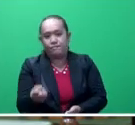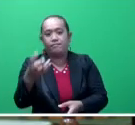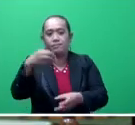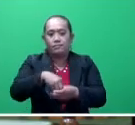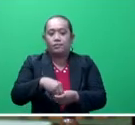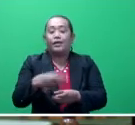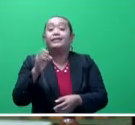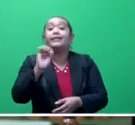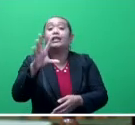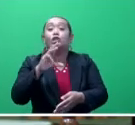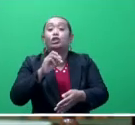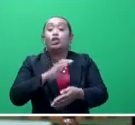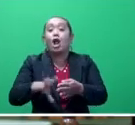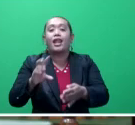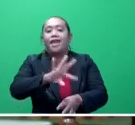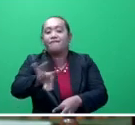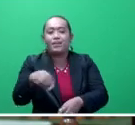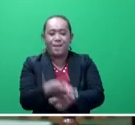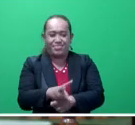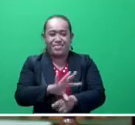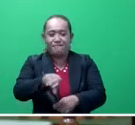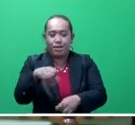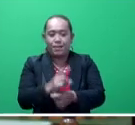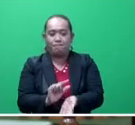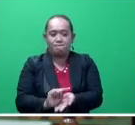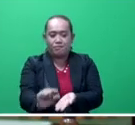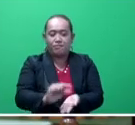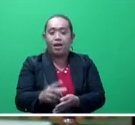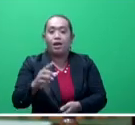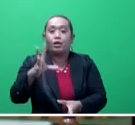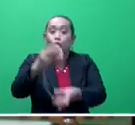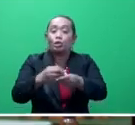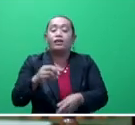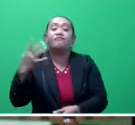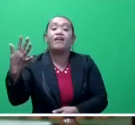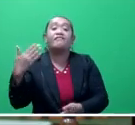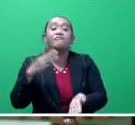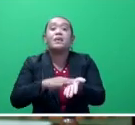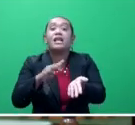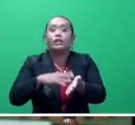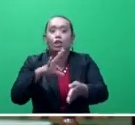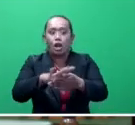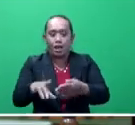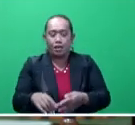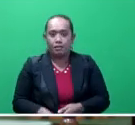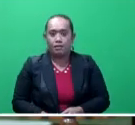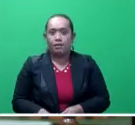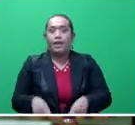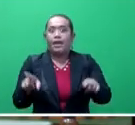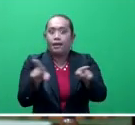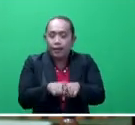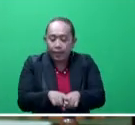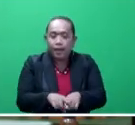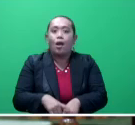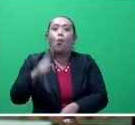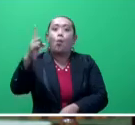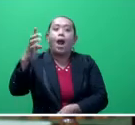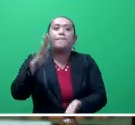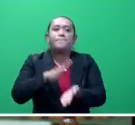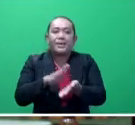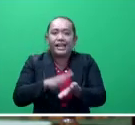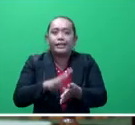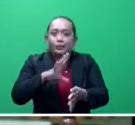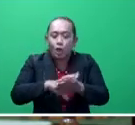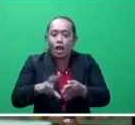of $10 and a funding allocation of $5 million. A further $1 million is allocated for the food voucher